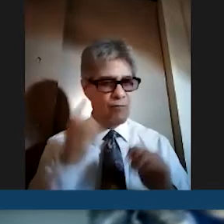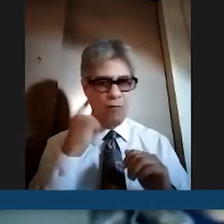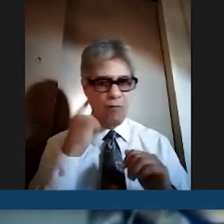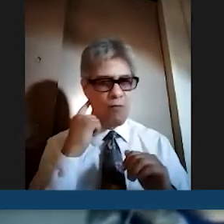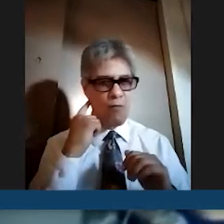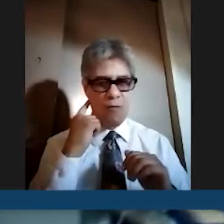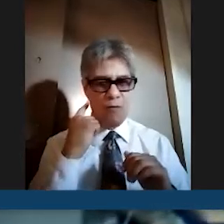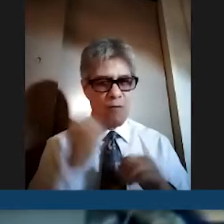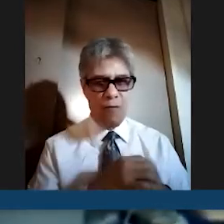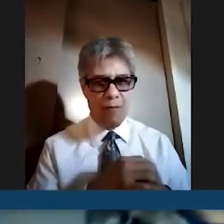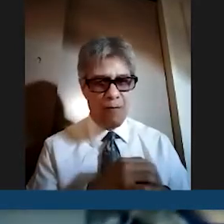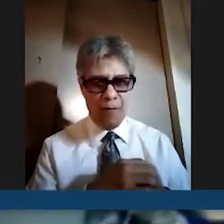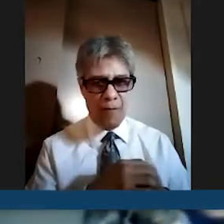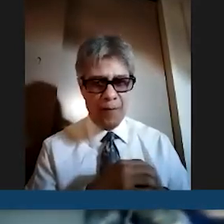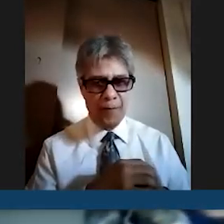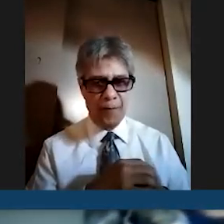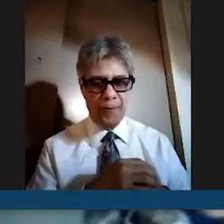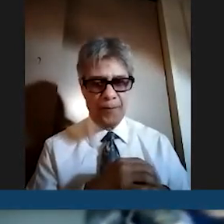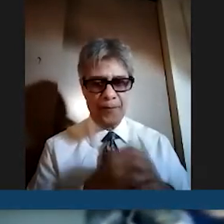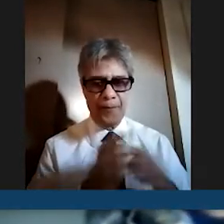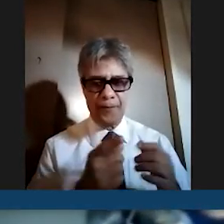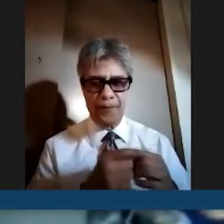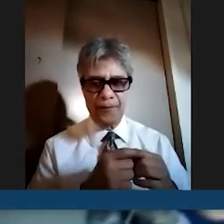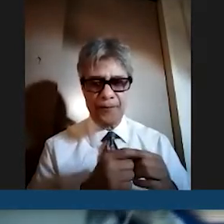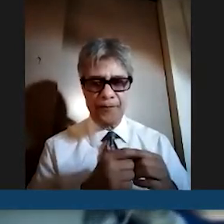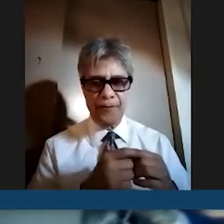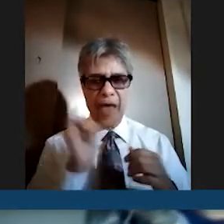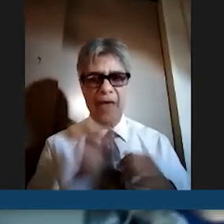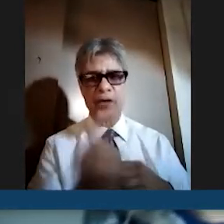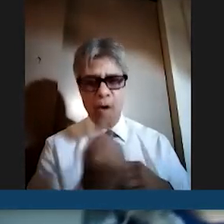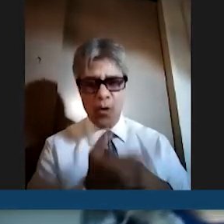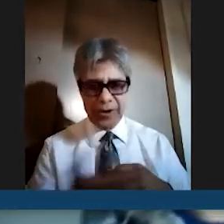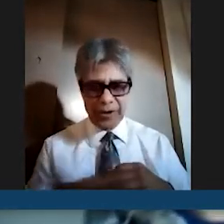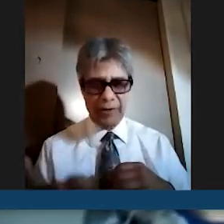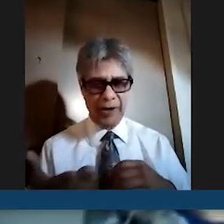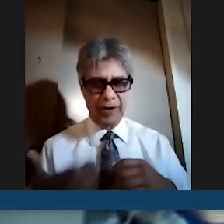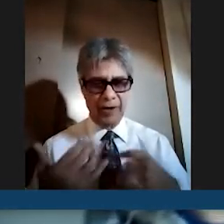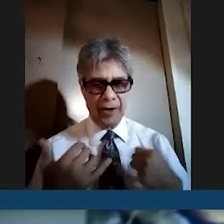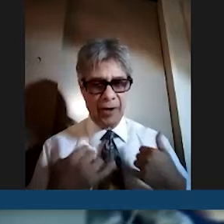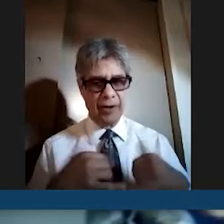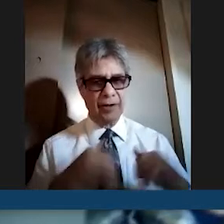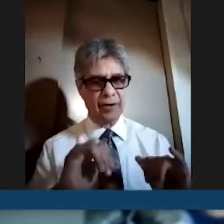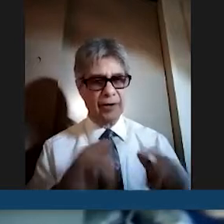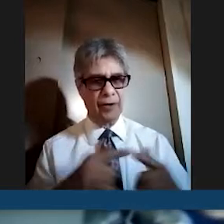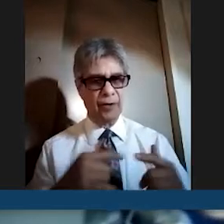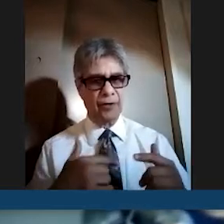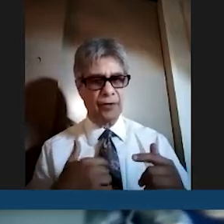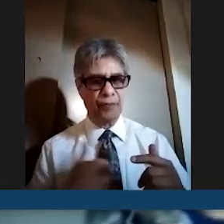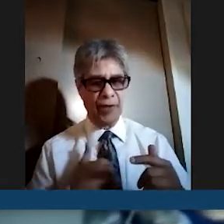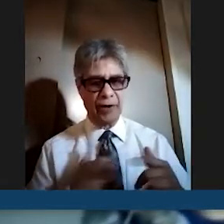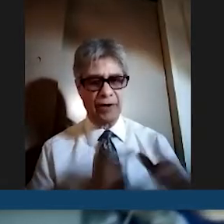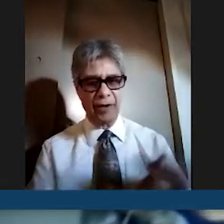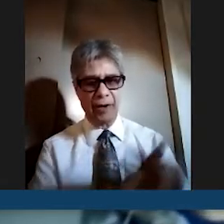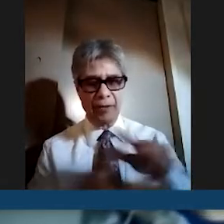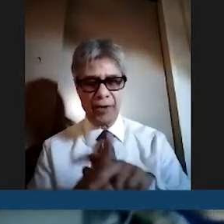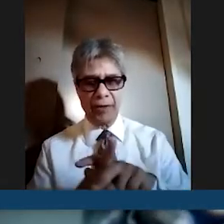to leadership is through servitude. And that's always been something that's been instilled to me from when I was a young kid, and I've always been driven